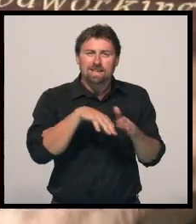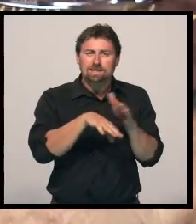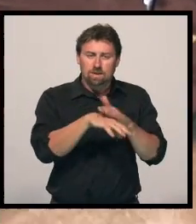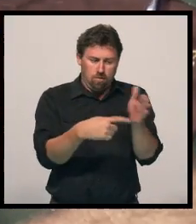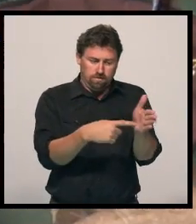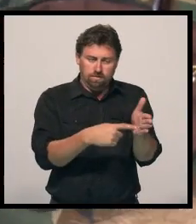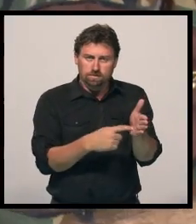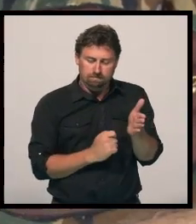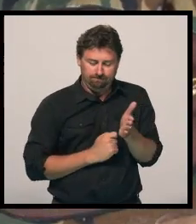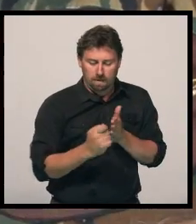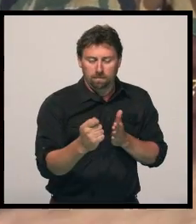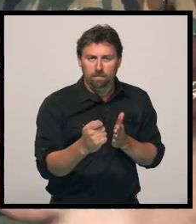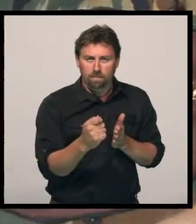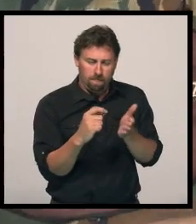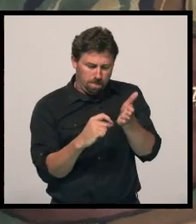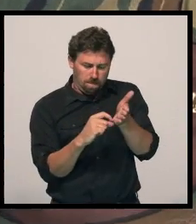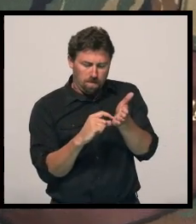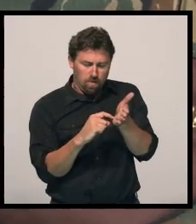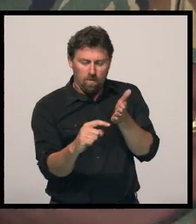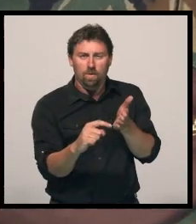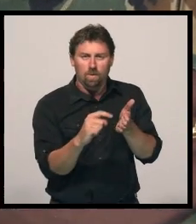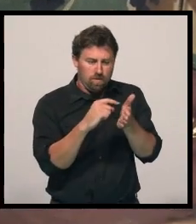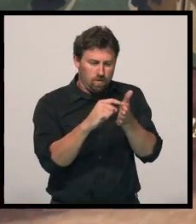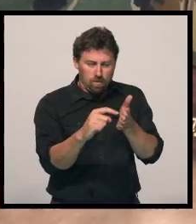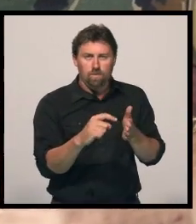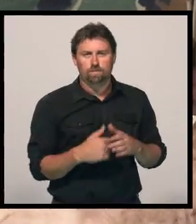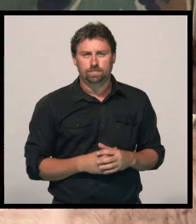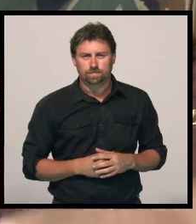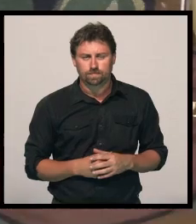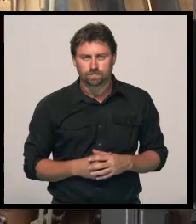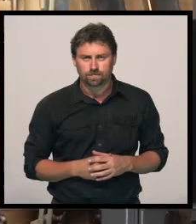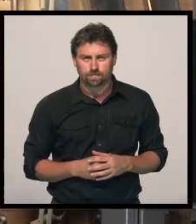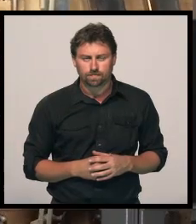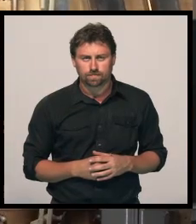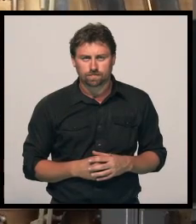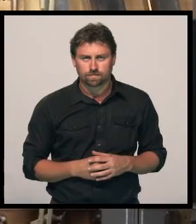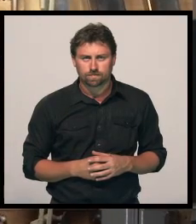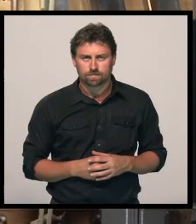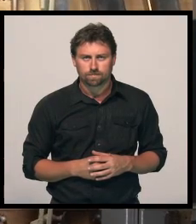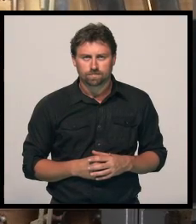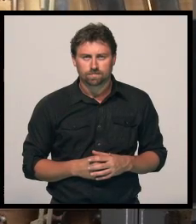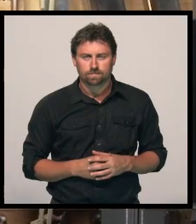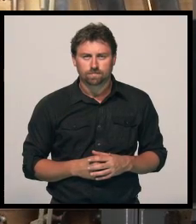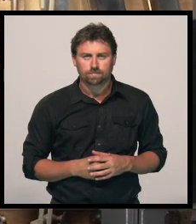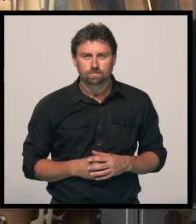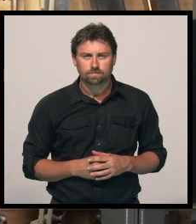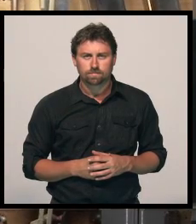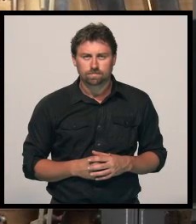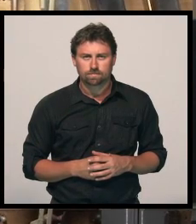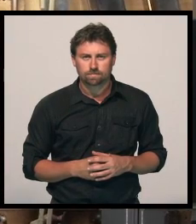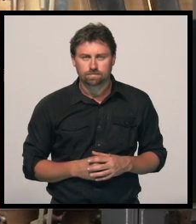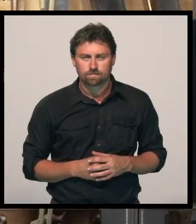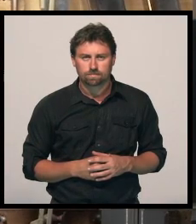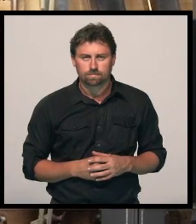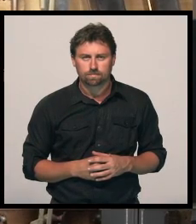inside of the two faces and also along the bottom, as well as along the bottom